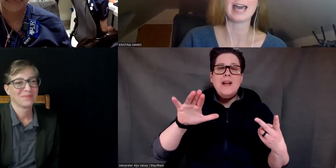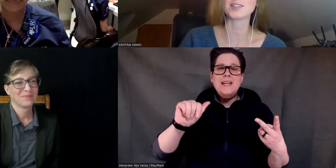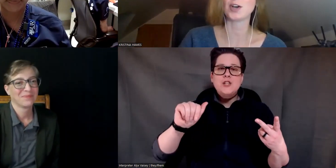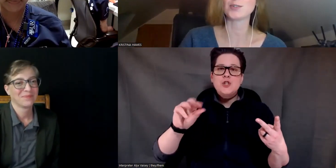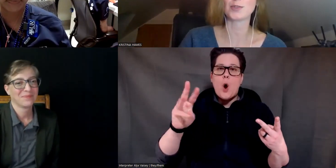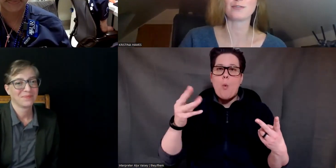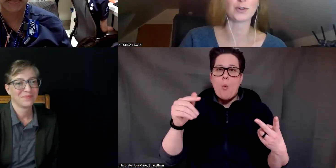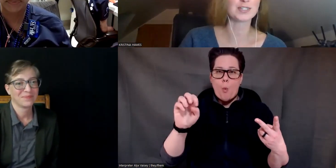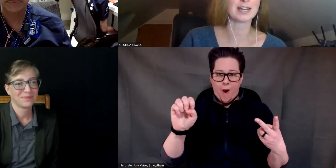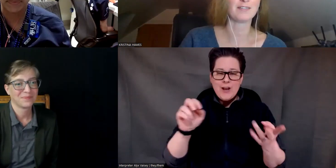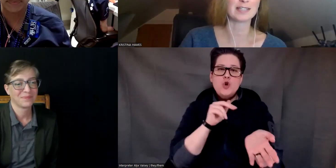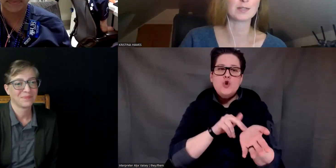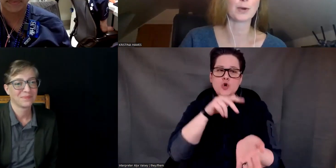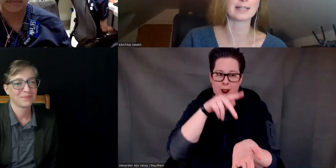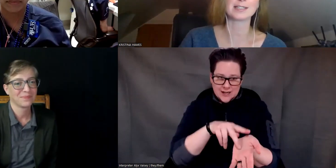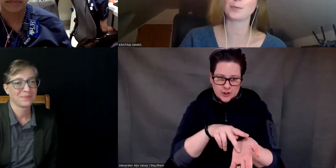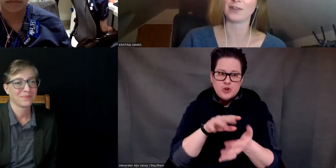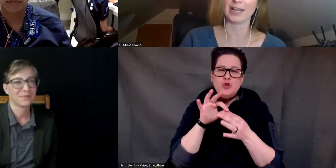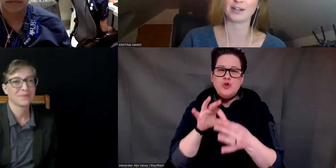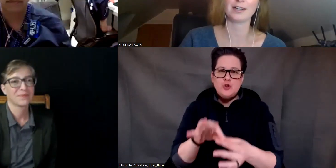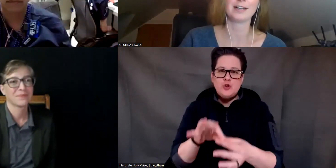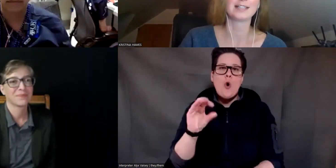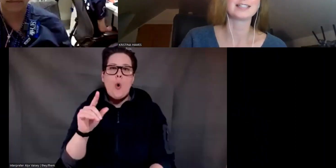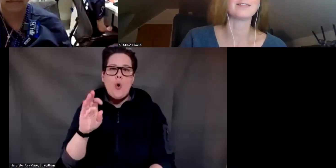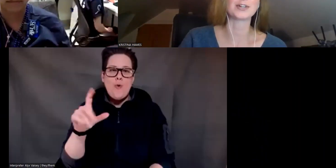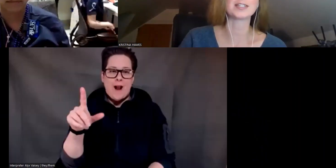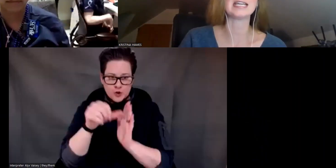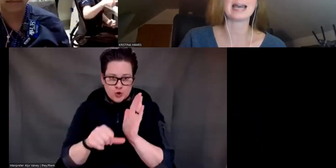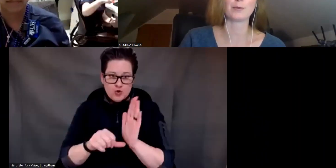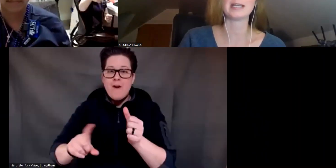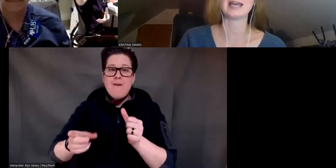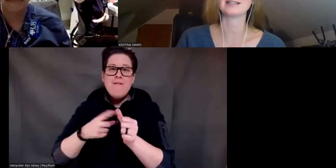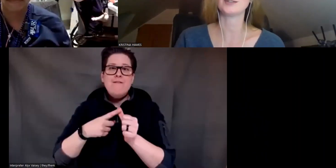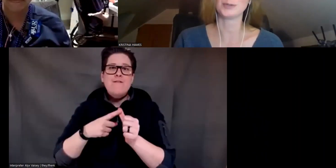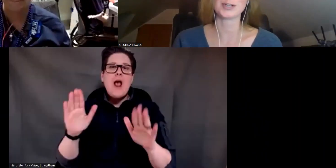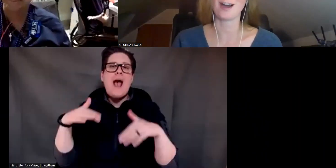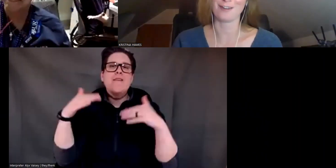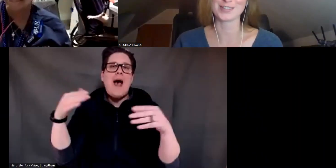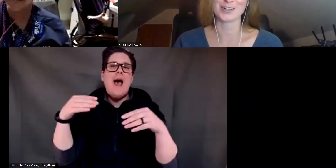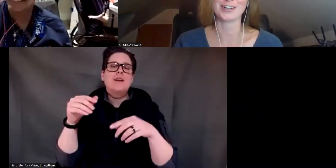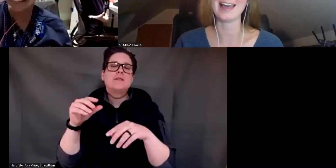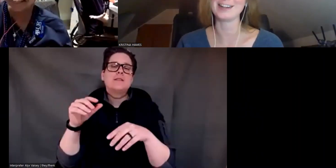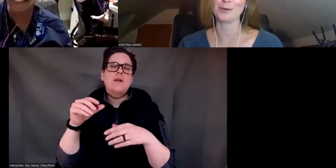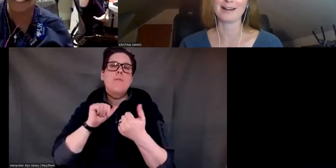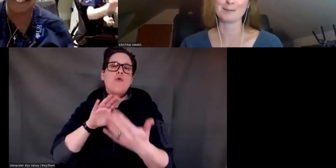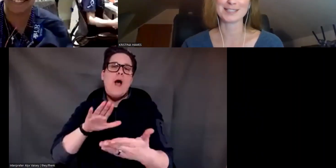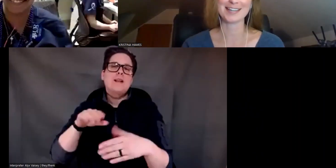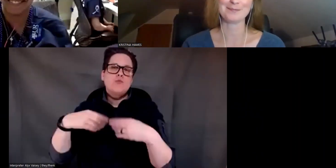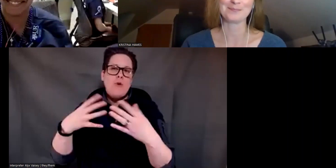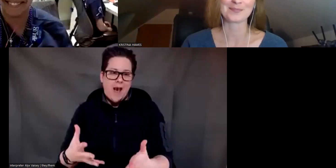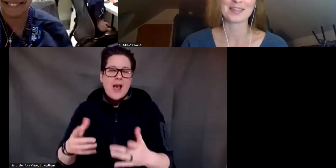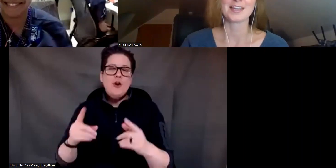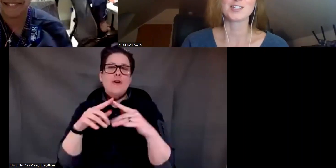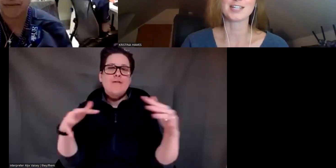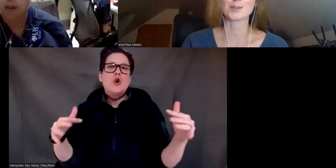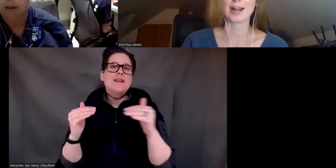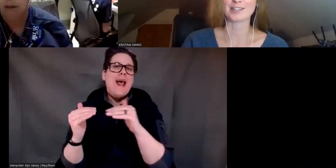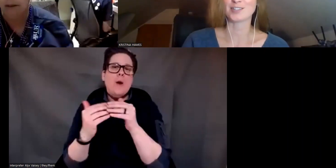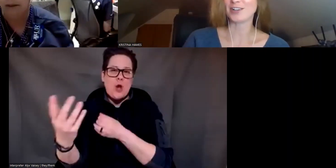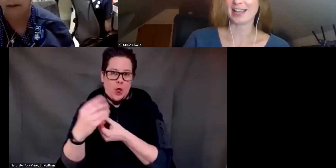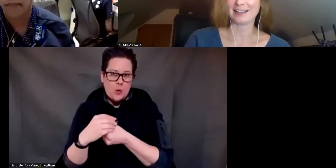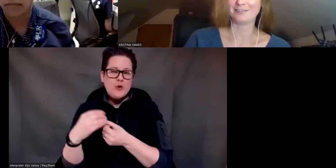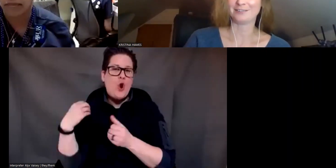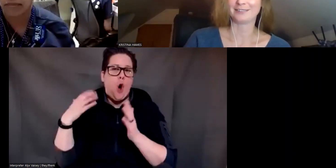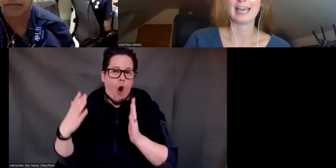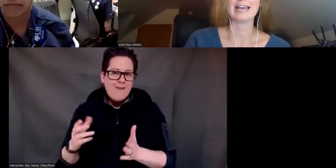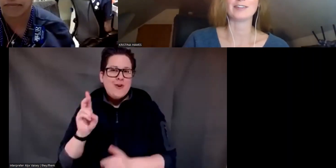surgery and is also the first advanced practice provider, diversity, equity, and inclusion officer at URMC. She is a